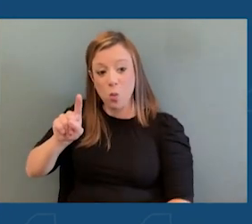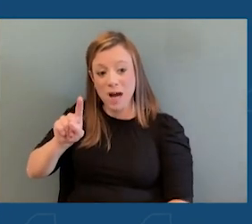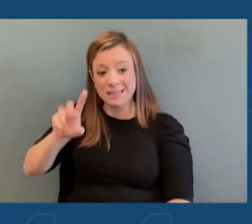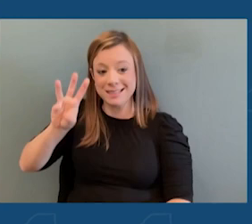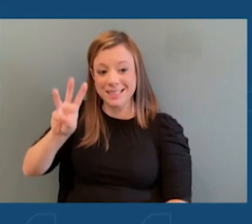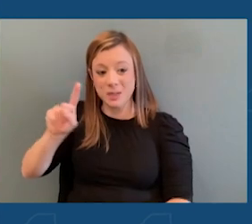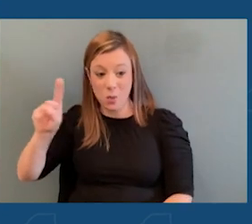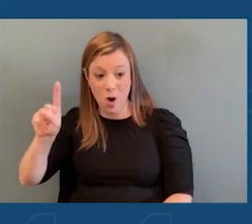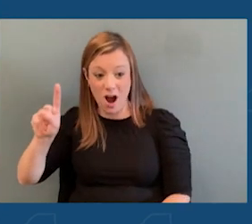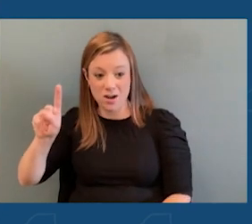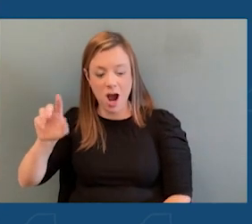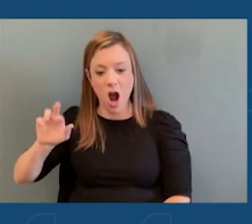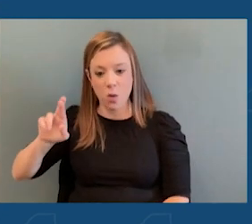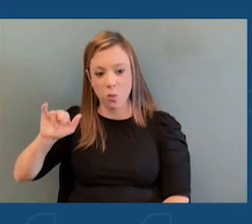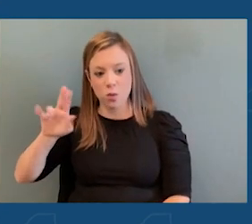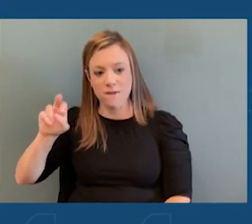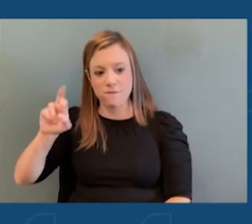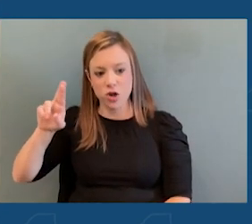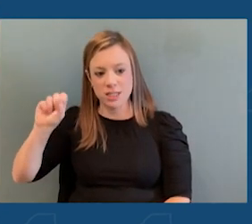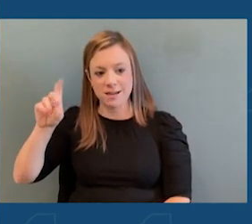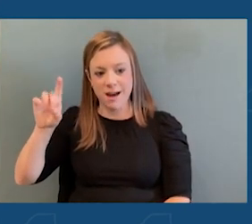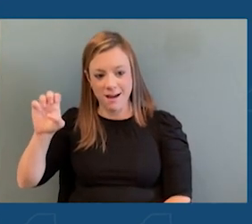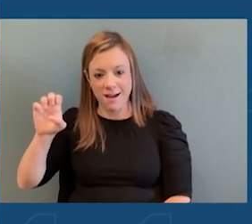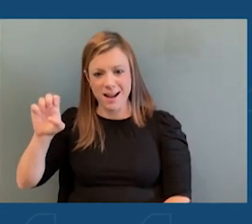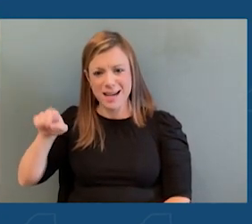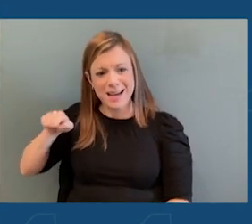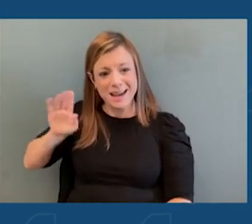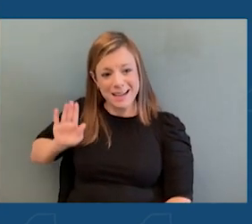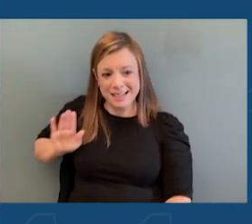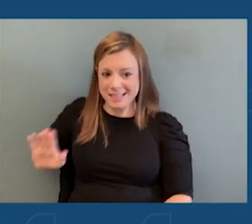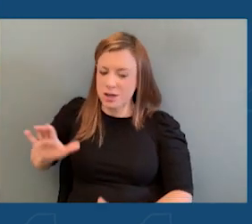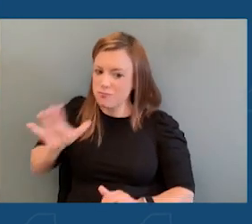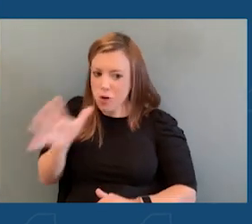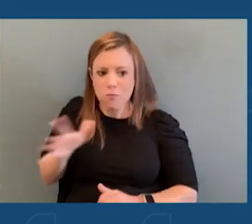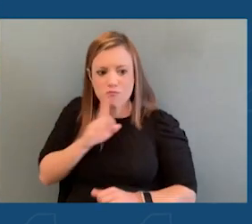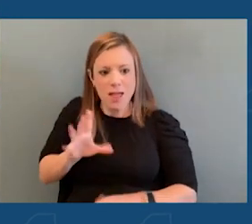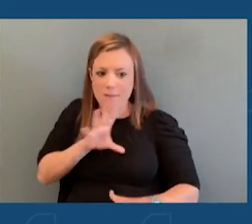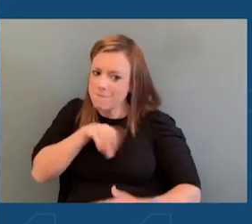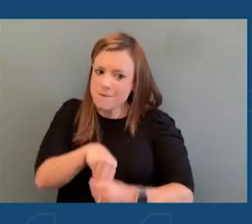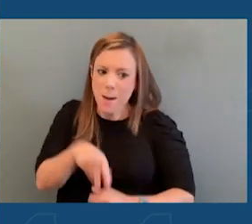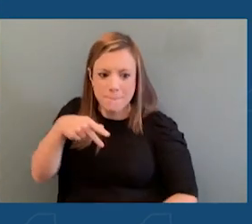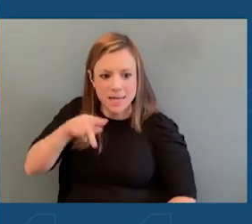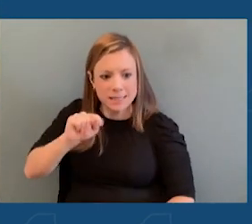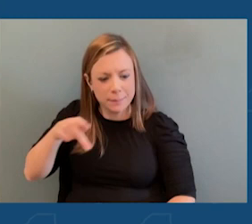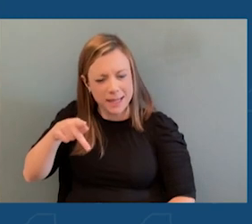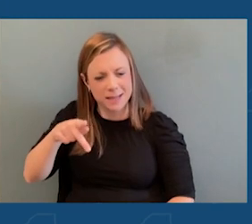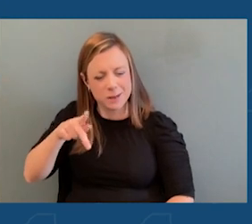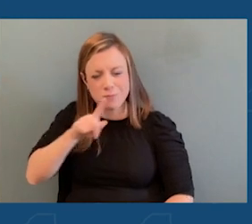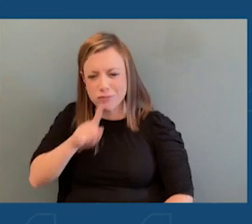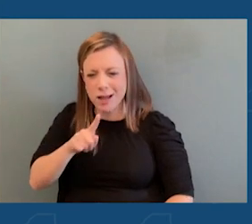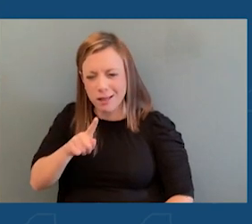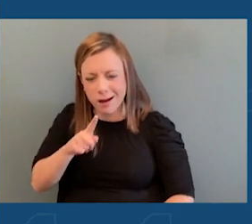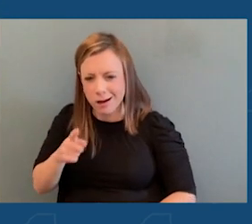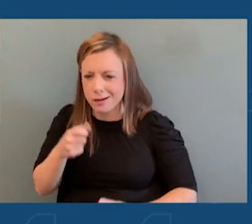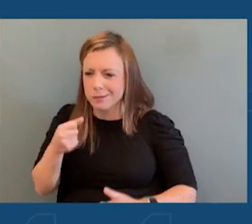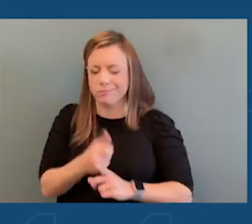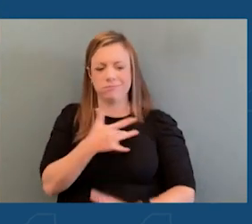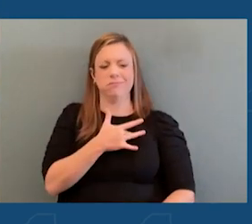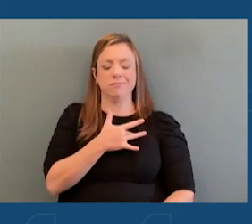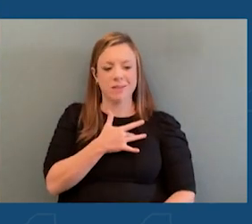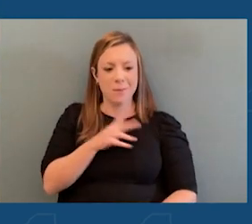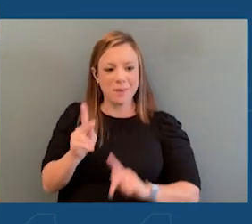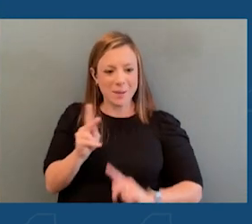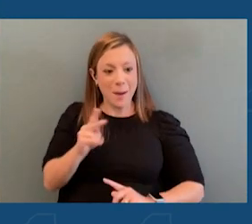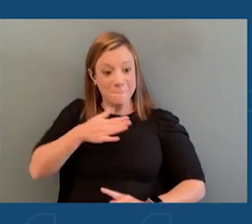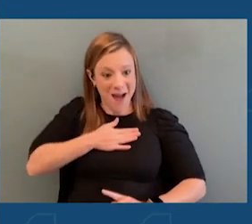with PTP. And for me, it's just very impactful to see young people in my neighborhood being